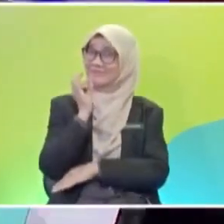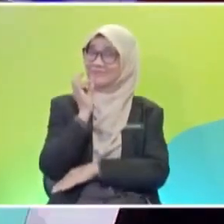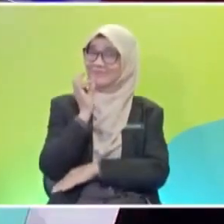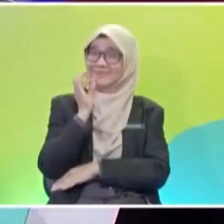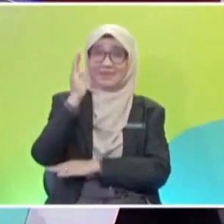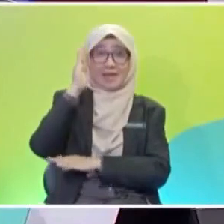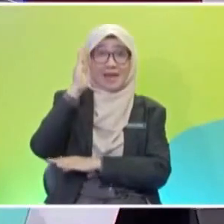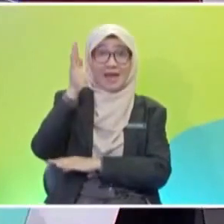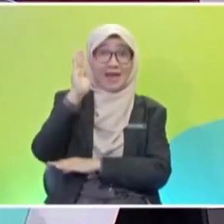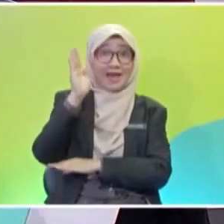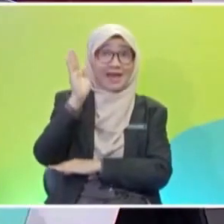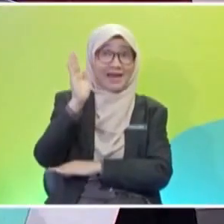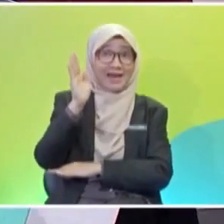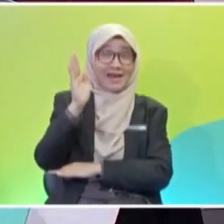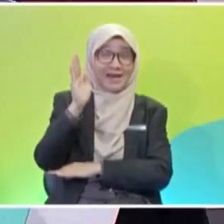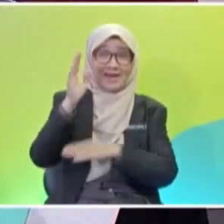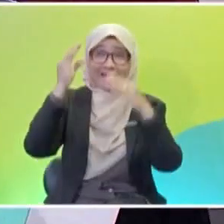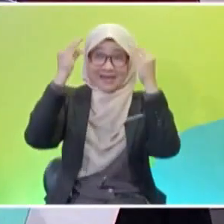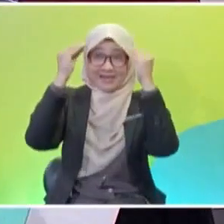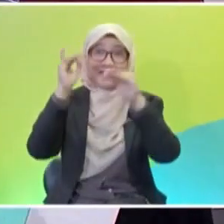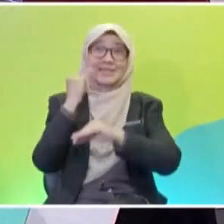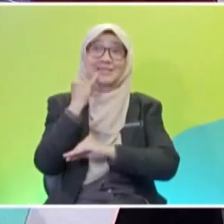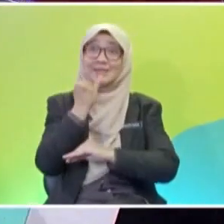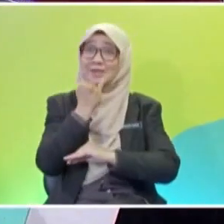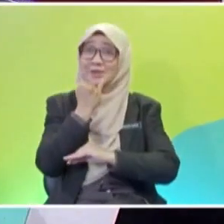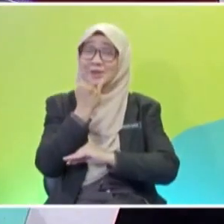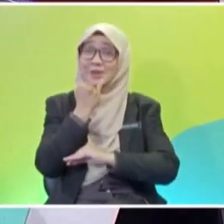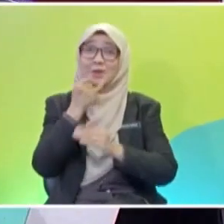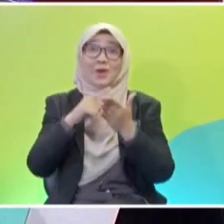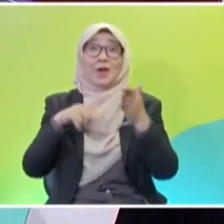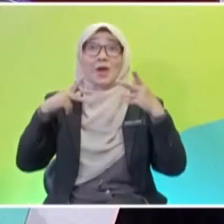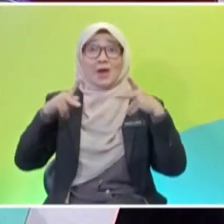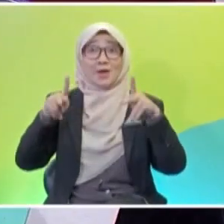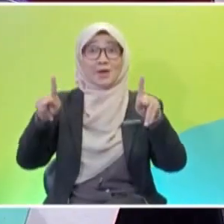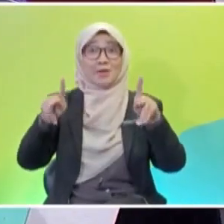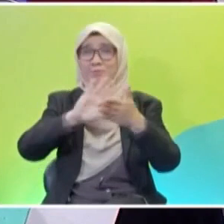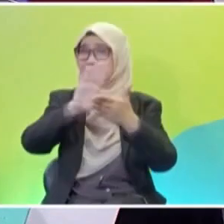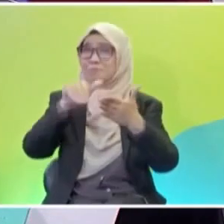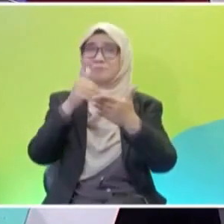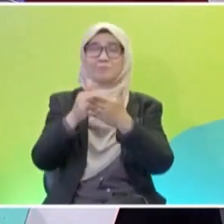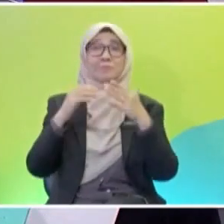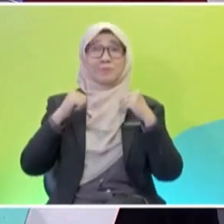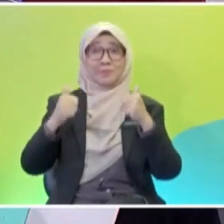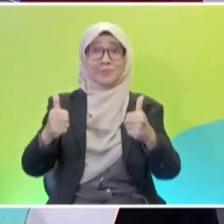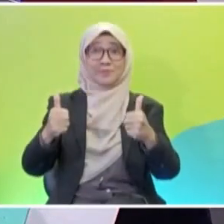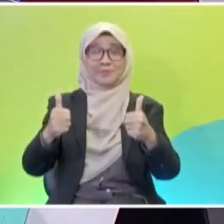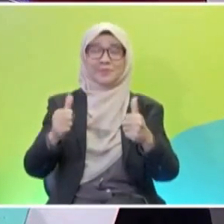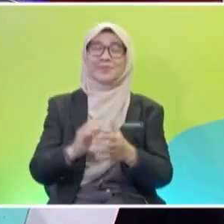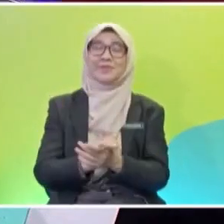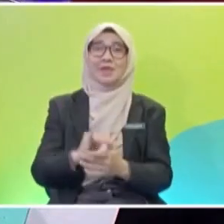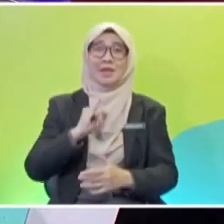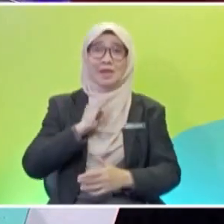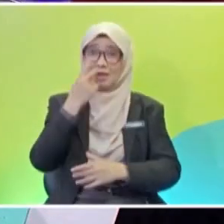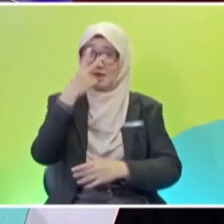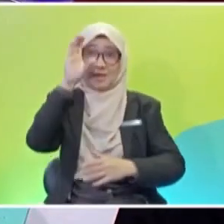Hello there. Oh, hi, Titi. How are you? I'm good. How are you? Wonderful. Not too bad, thank you. Oh, I'm just admiring this picture, actually.